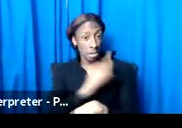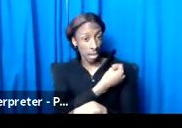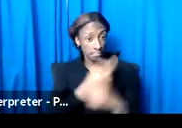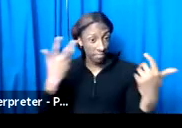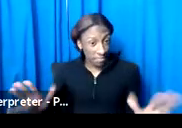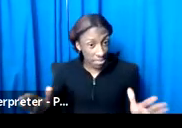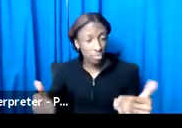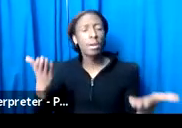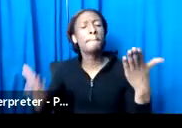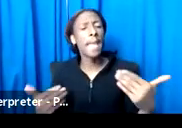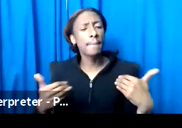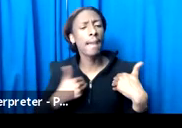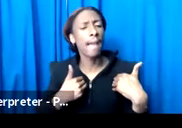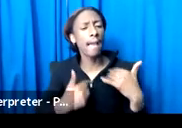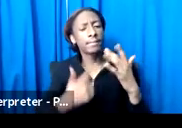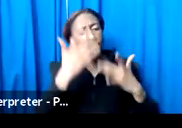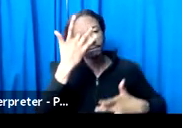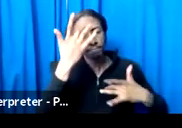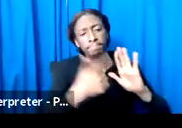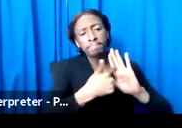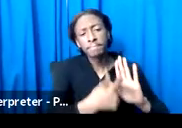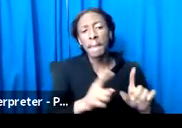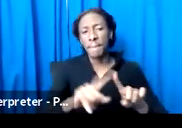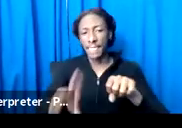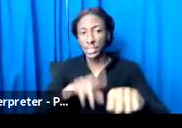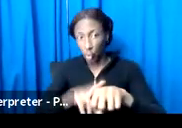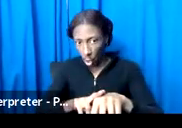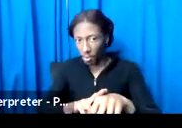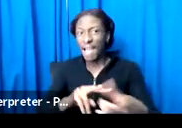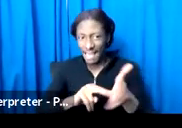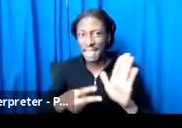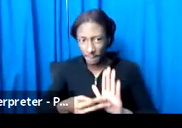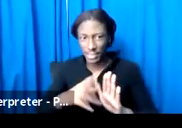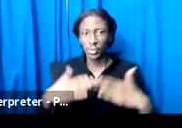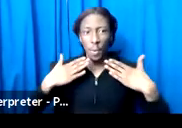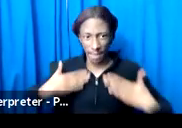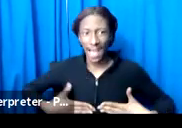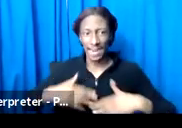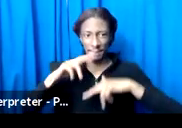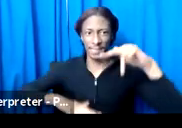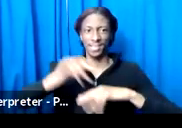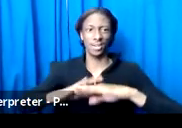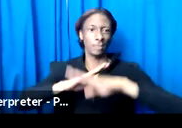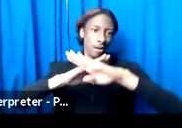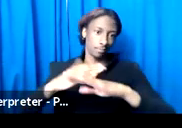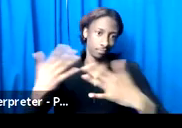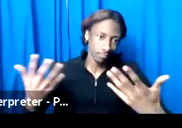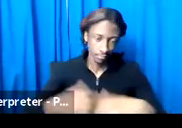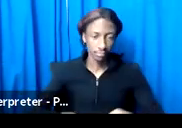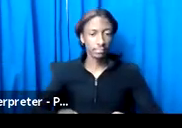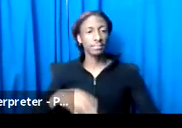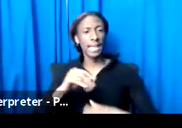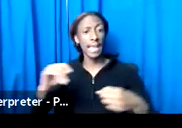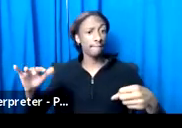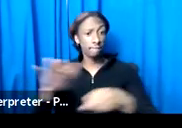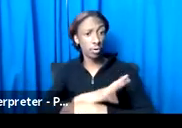some side effects, but those are normal and they are signs that your body is actually building protection against COVID-19. And fully